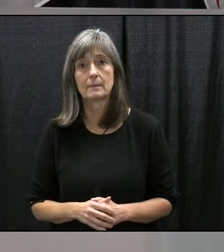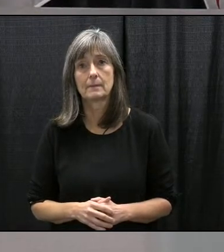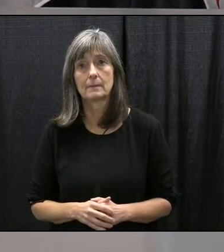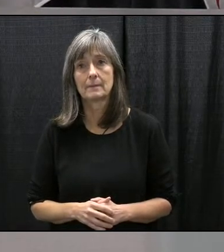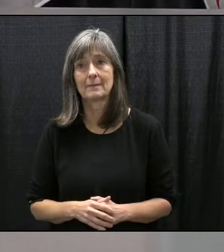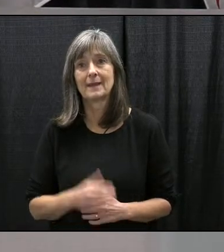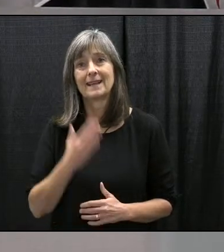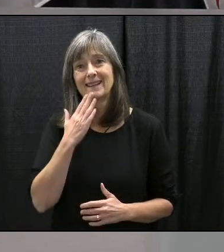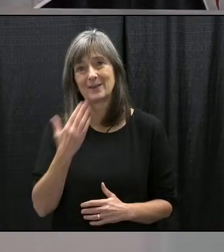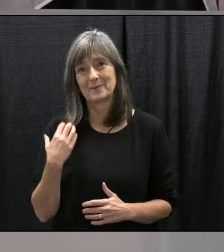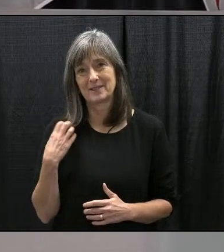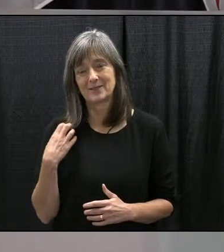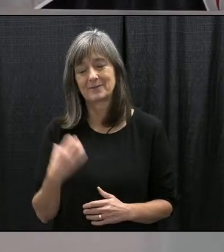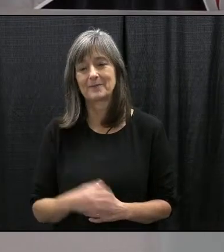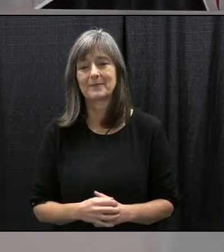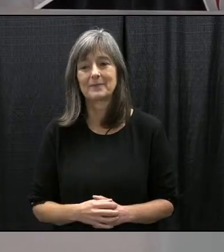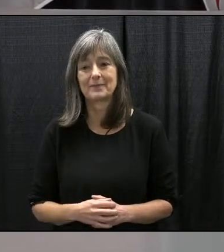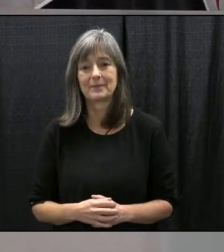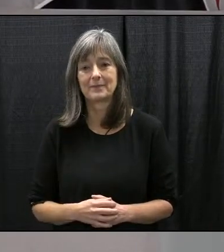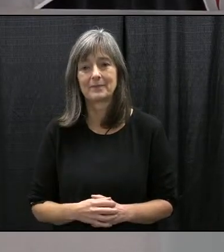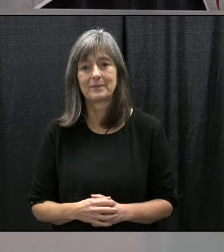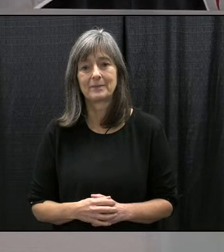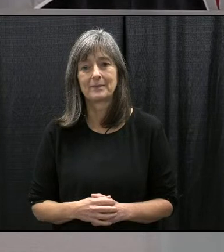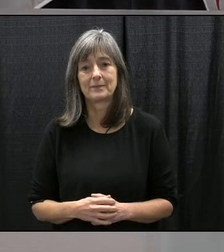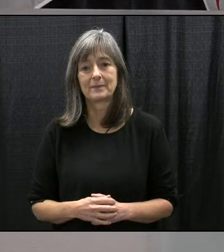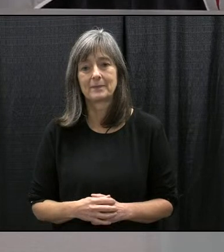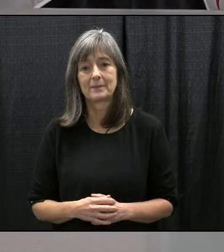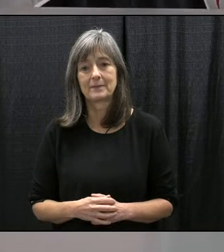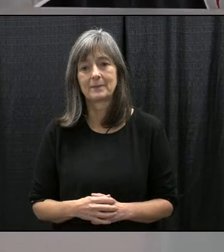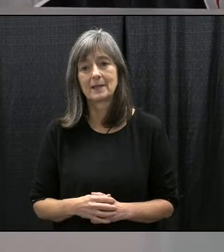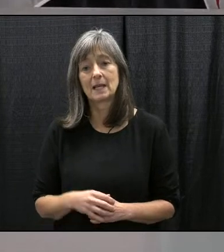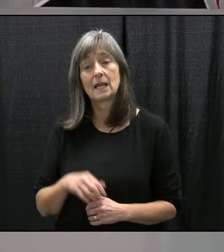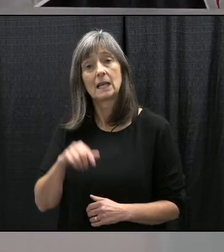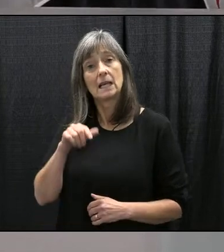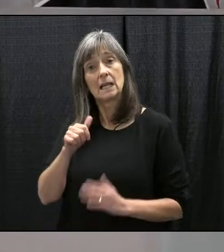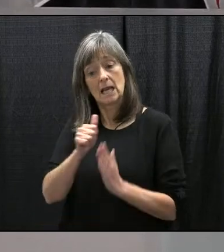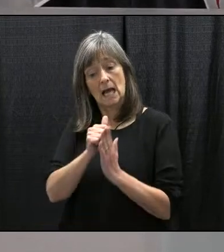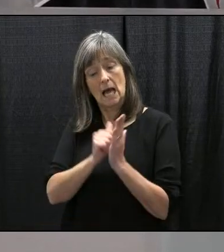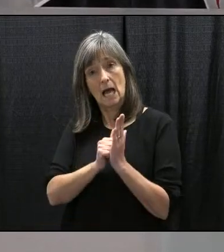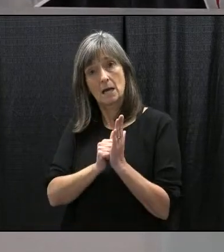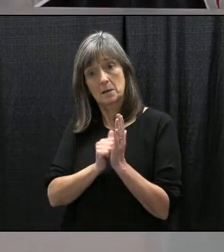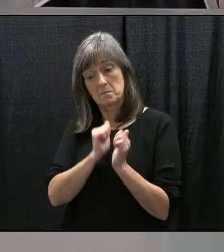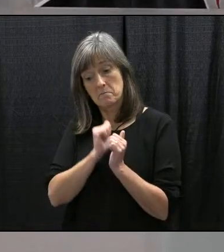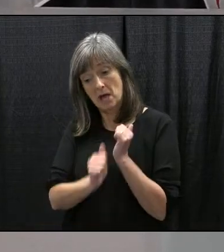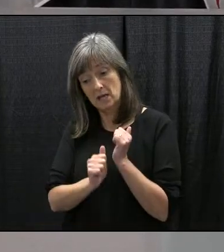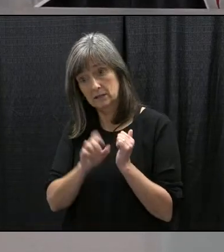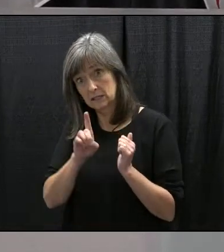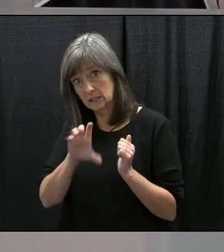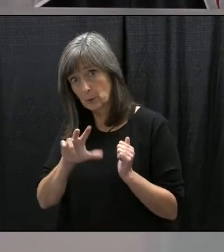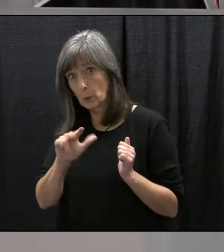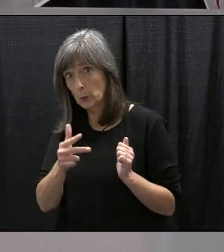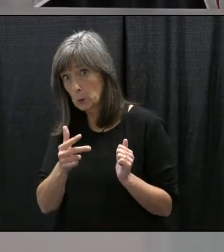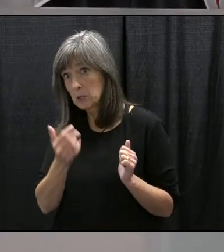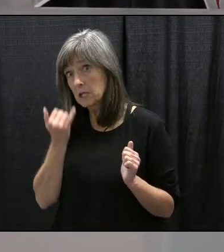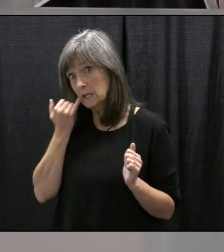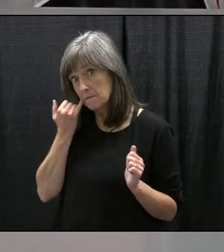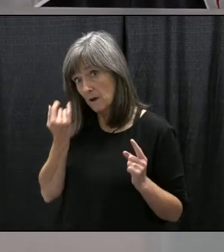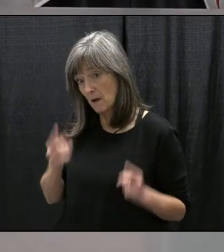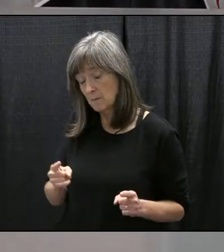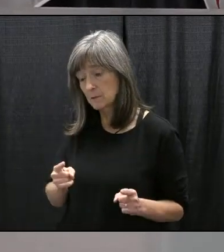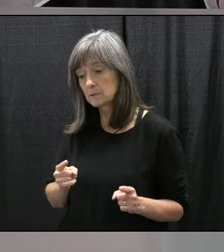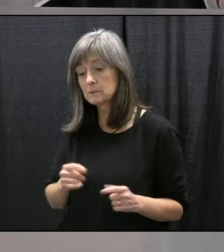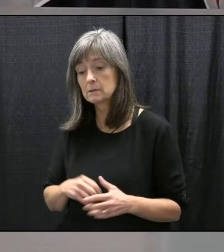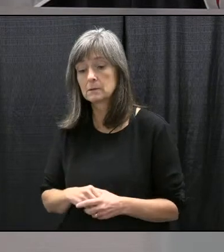Hi, thank you, Minister. So my first question is just if this bill does come into force in early December, how will